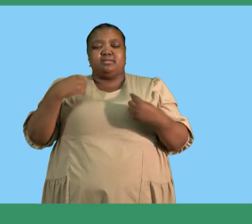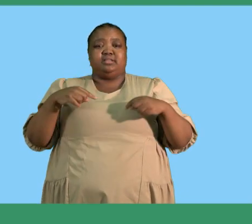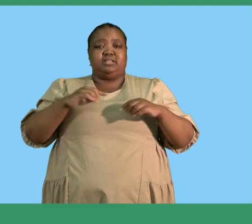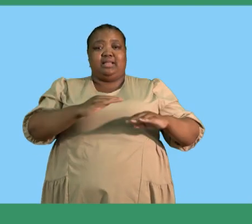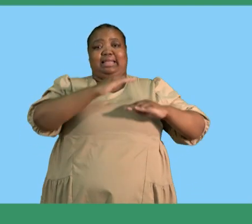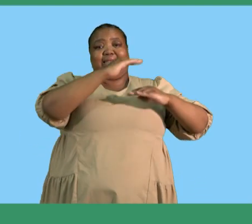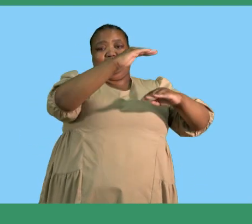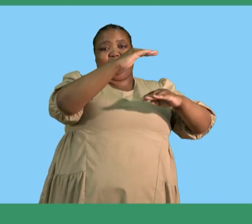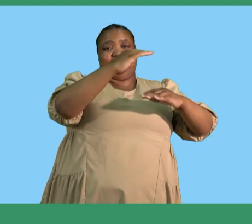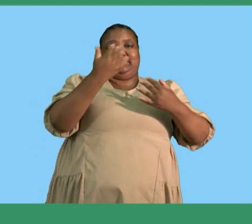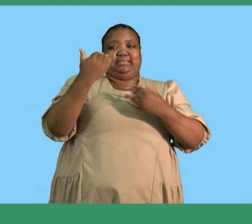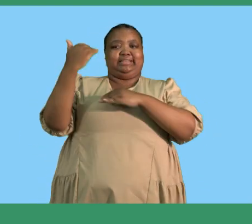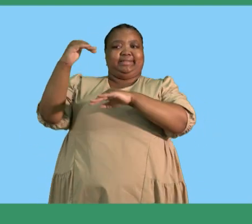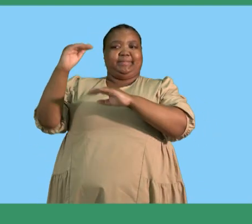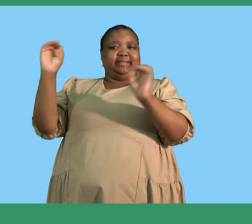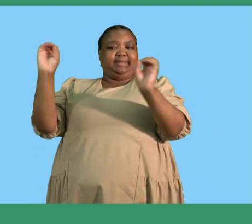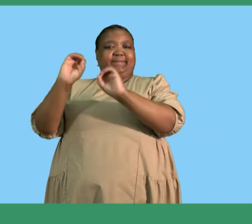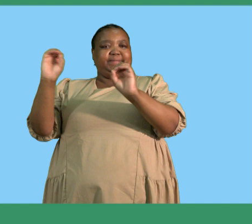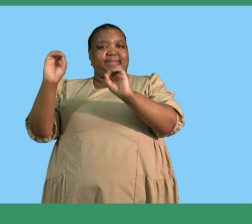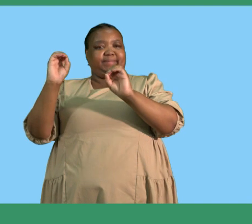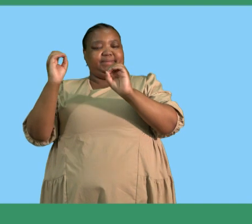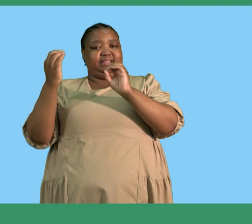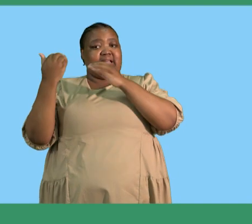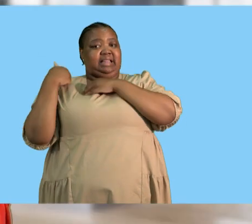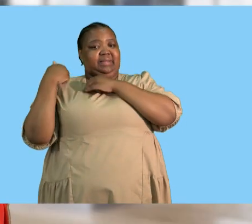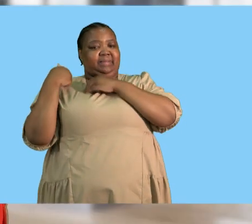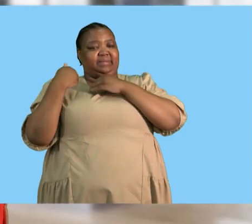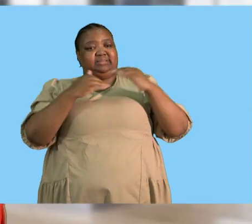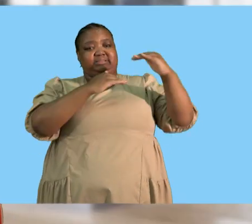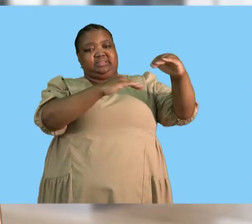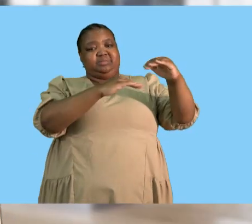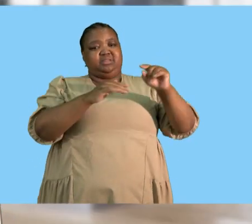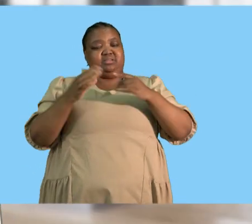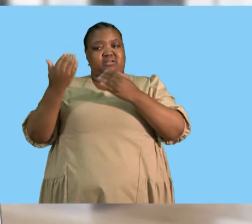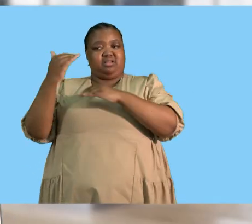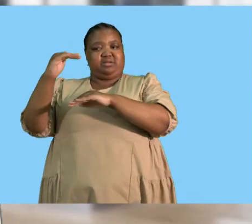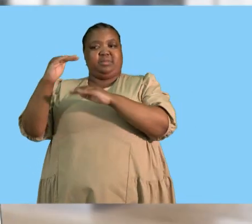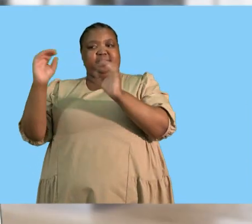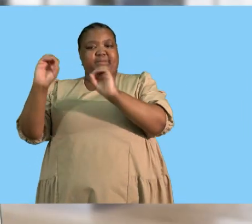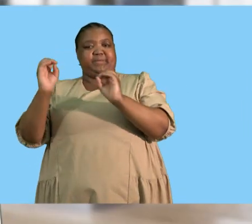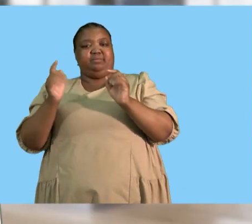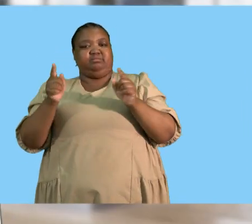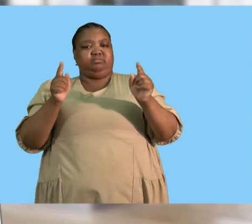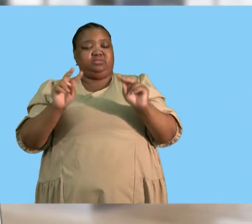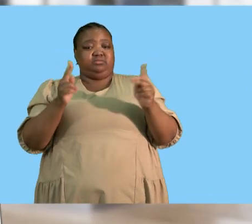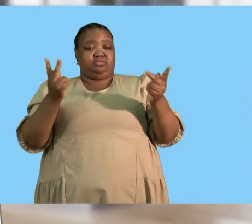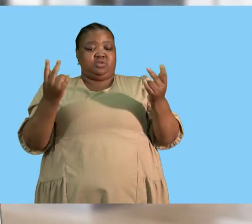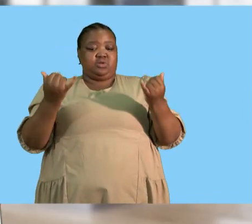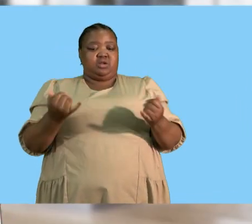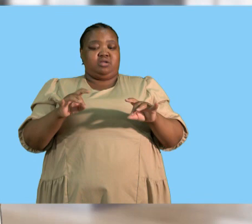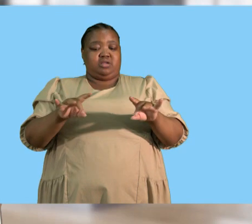have limited and unlimited liability. This is a very important concept in